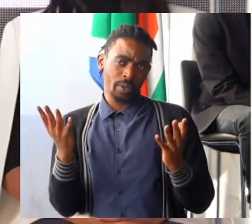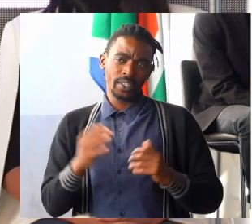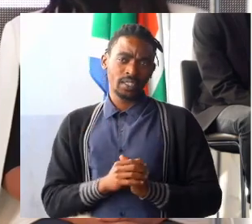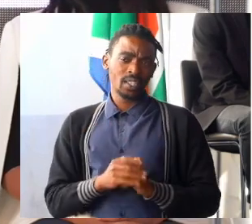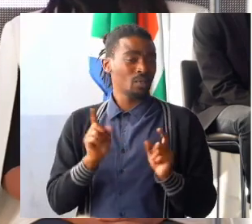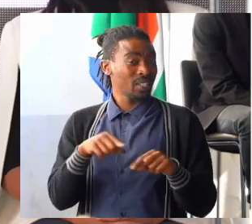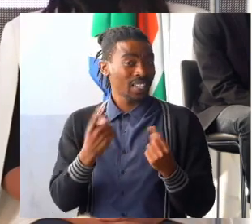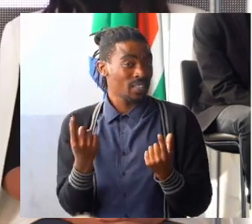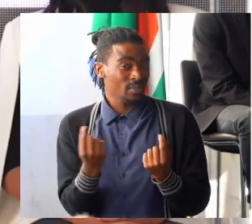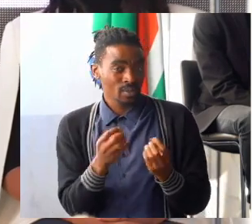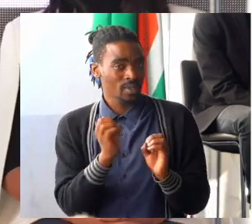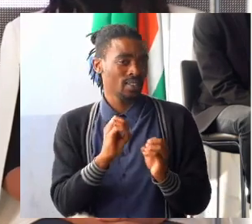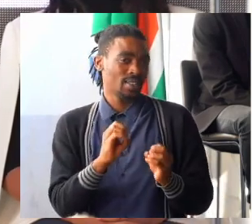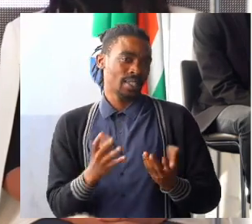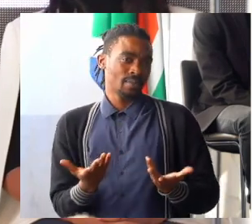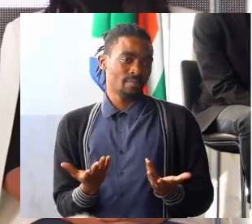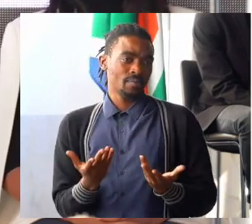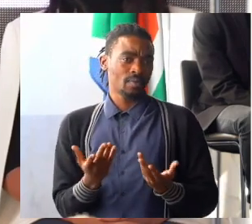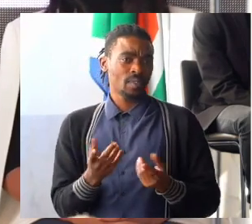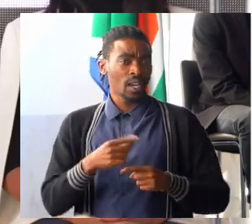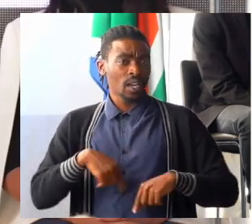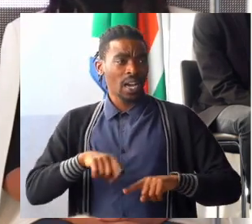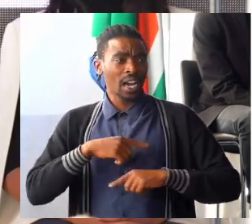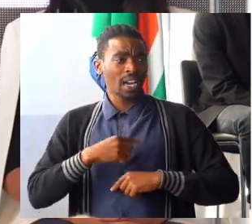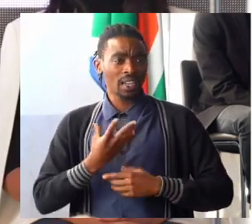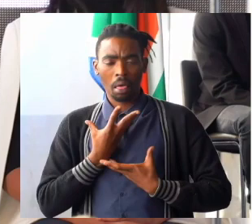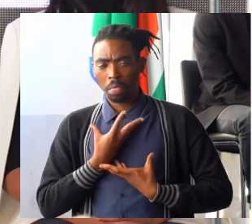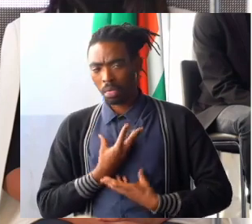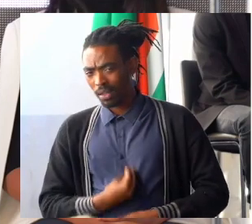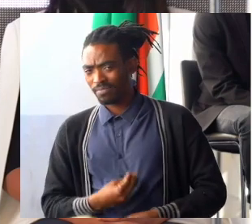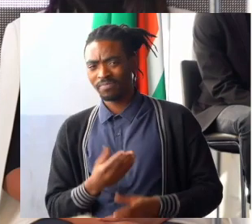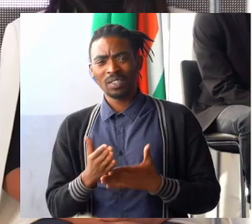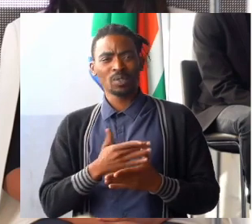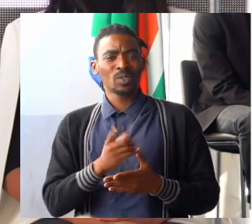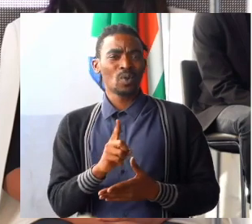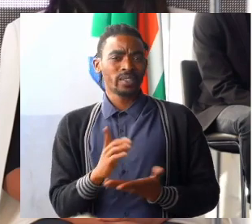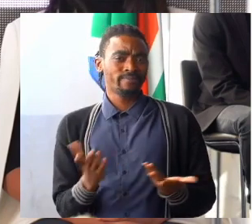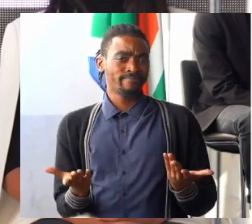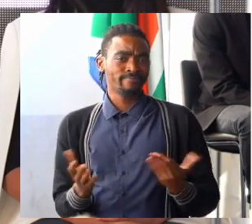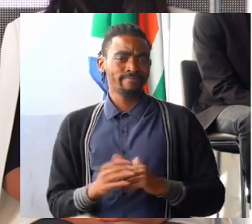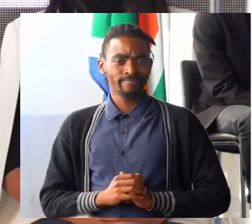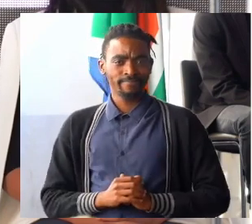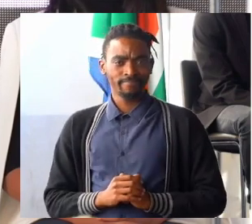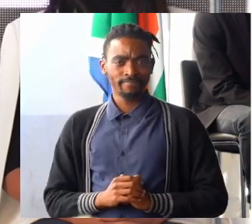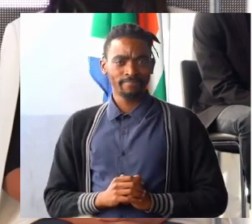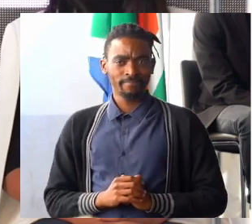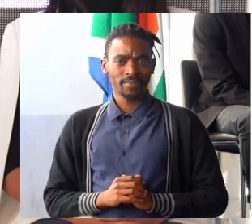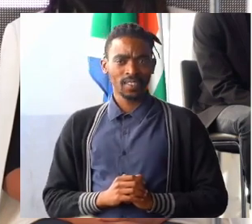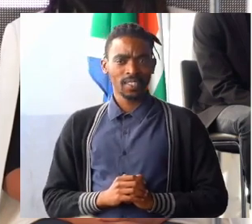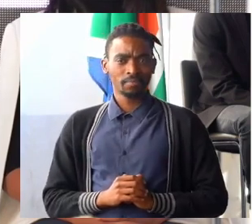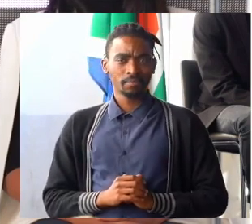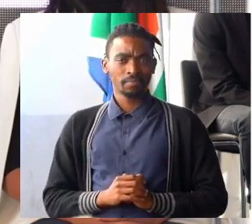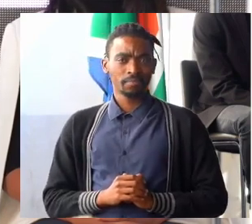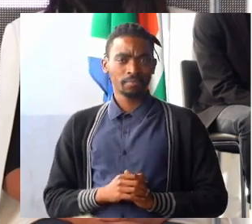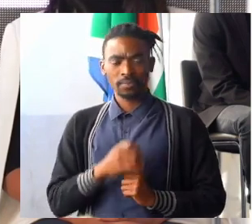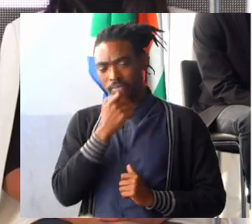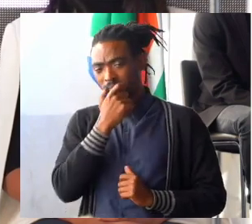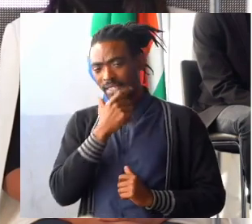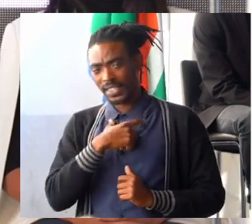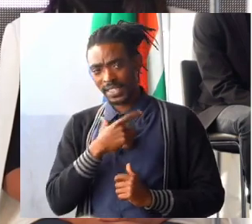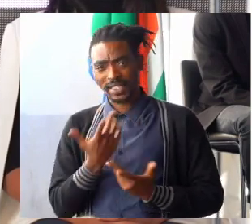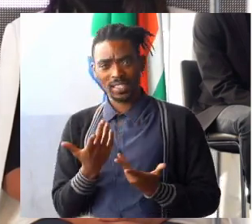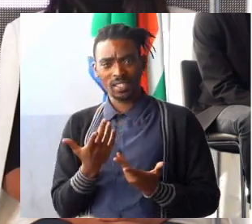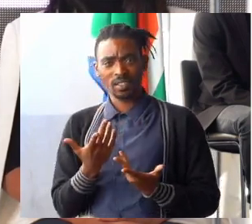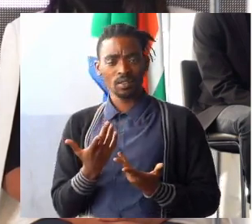We are demotivated, demoralized, and in despair to